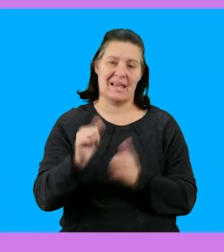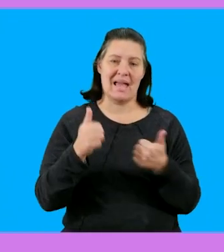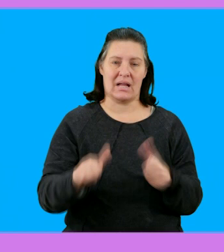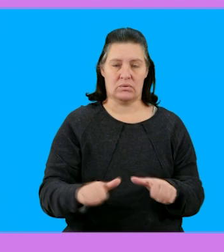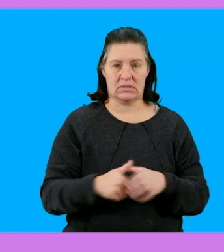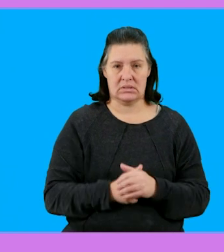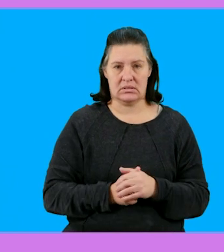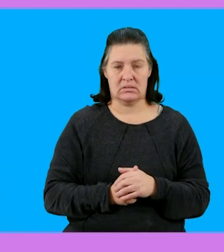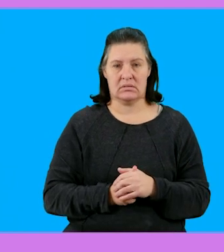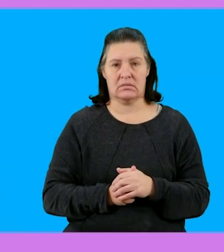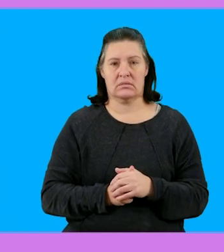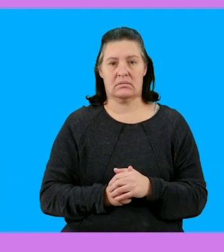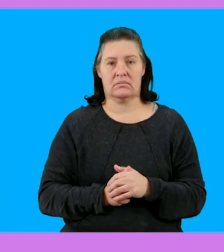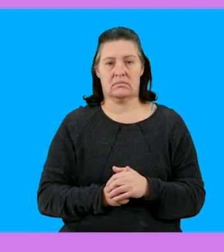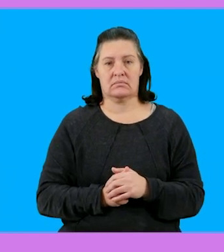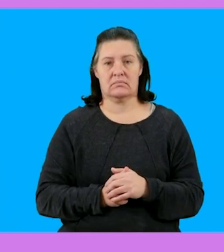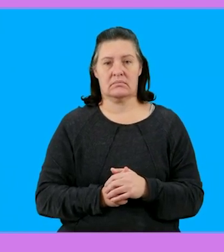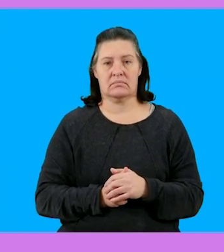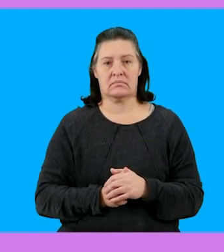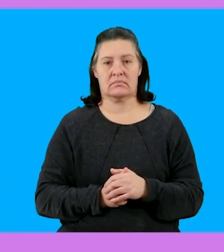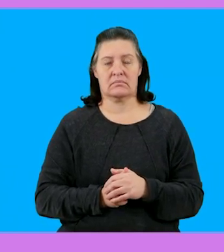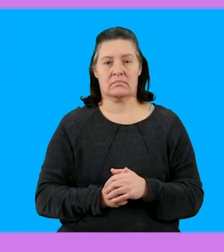this account.